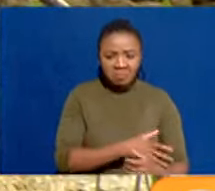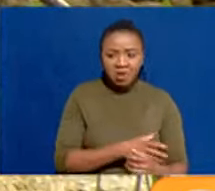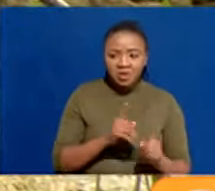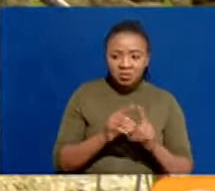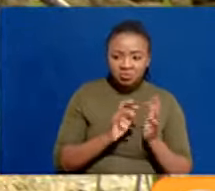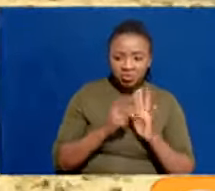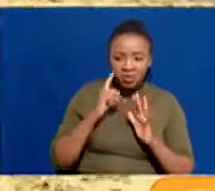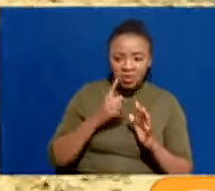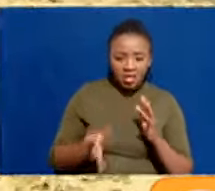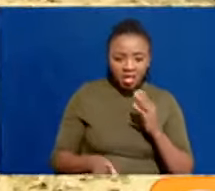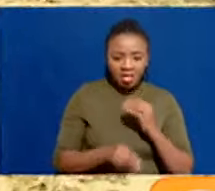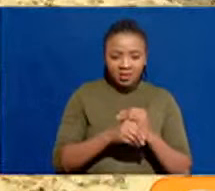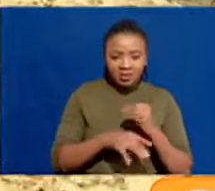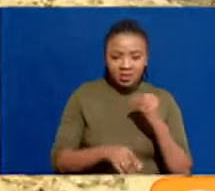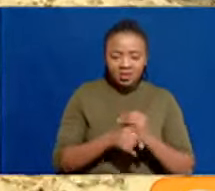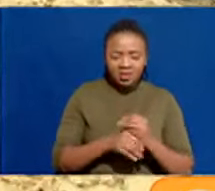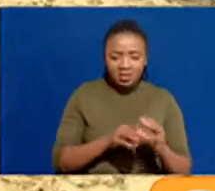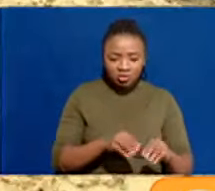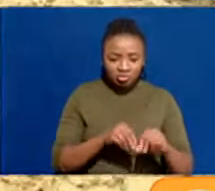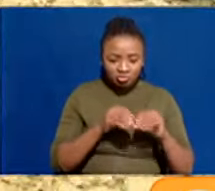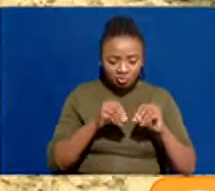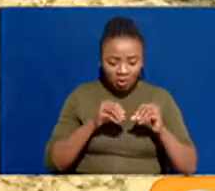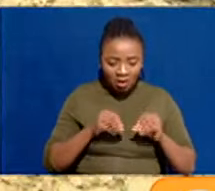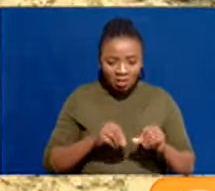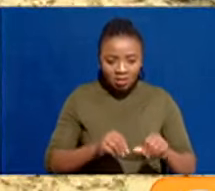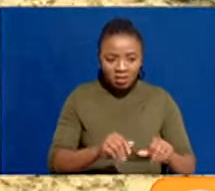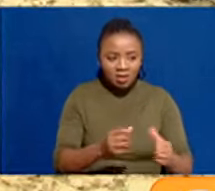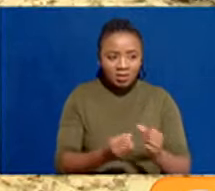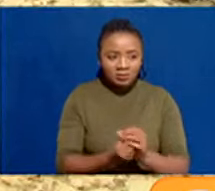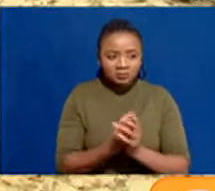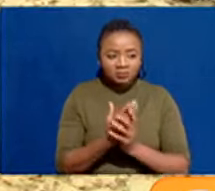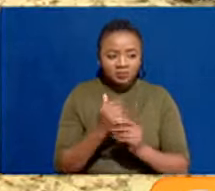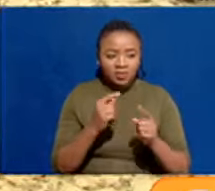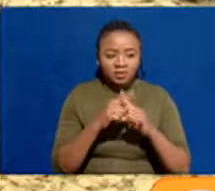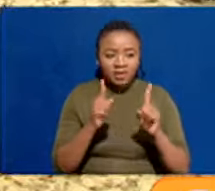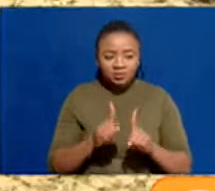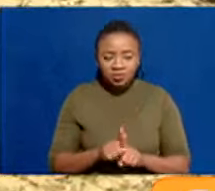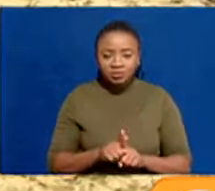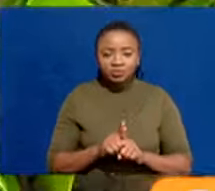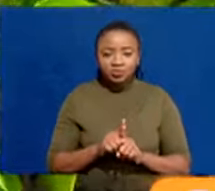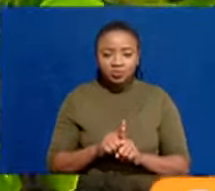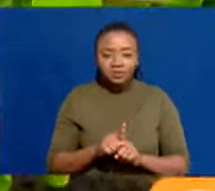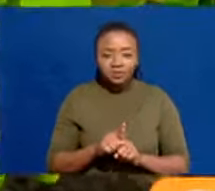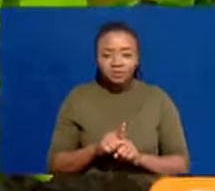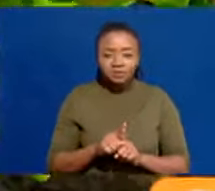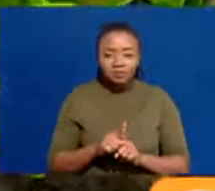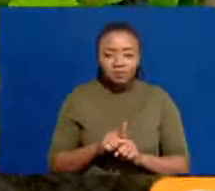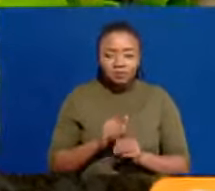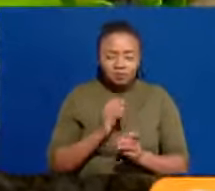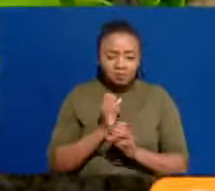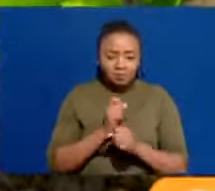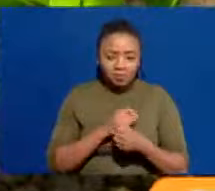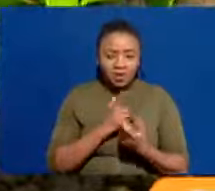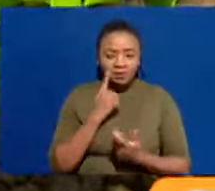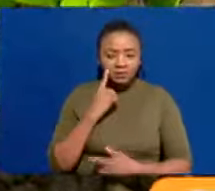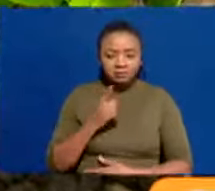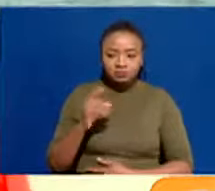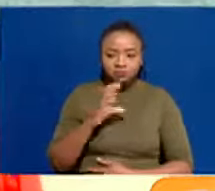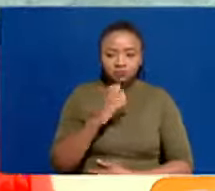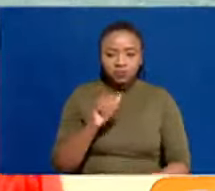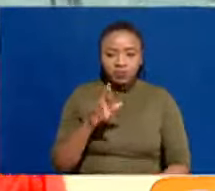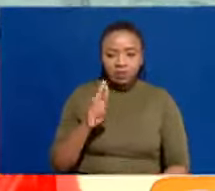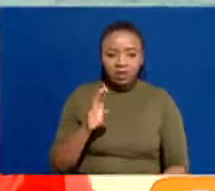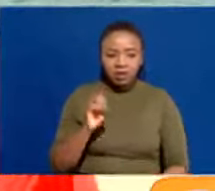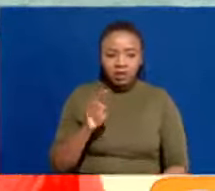only add to this store of soil by capturing sediment, but hold it and the carbon in place.